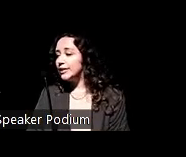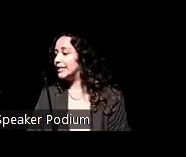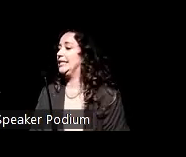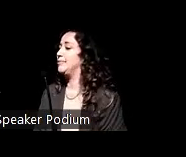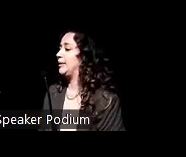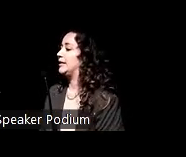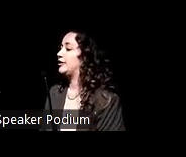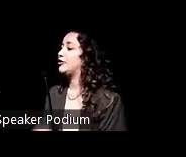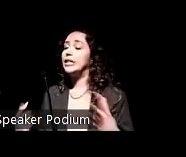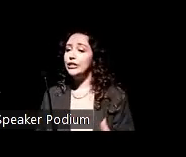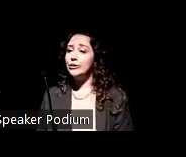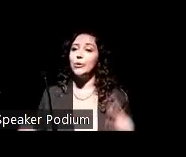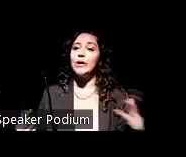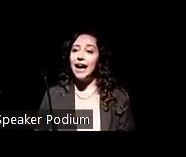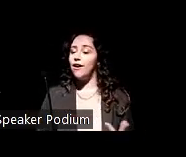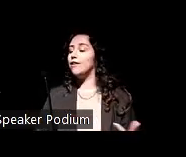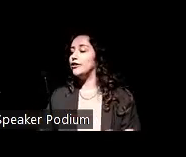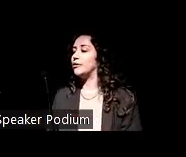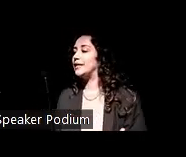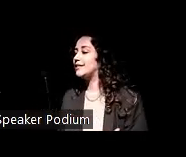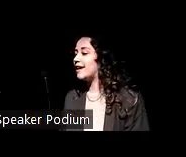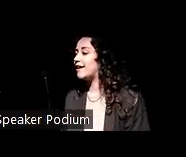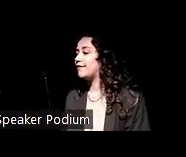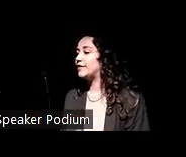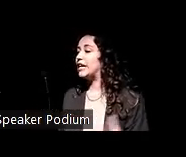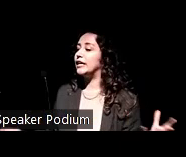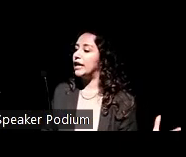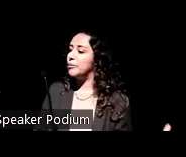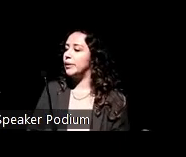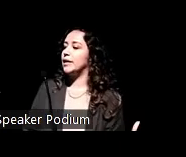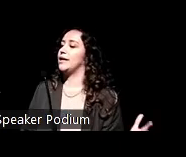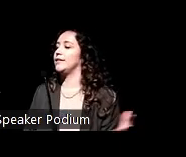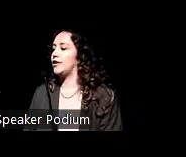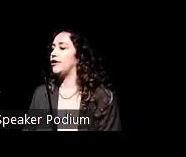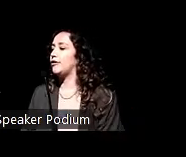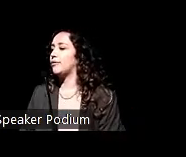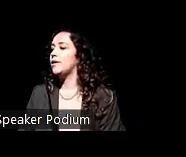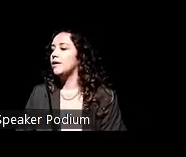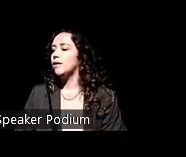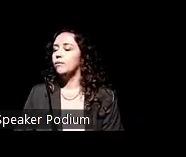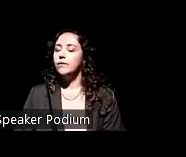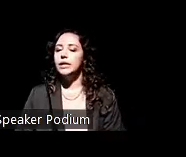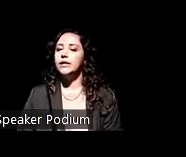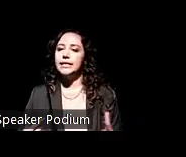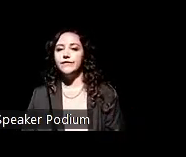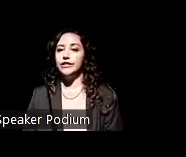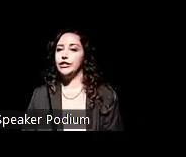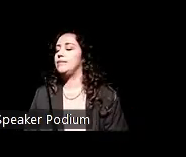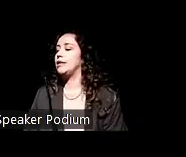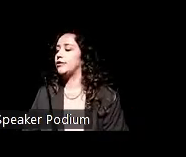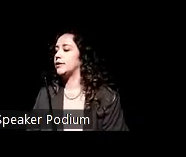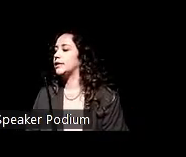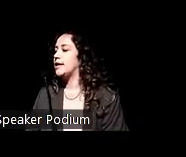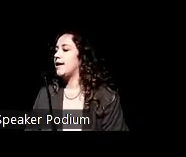choose existing buildings to reuse or add on to instead of tearing down a building and starting new. We can really look at